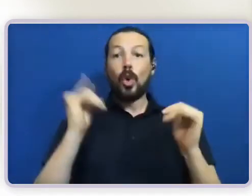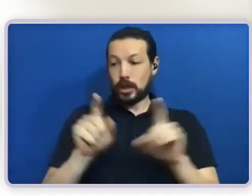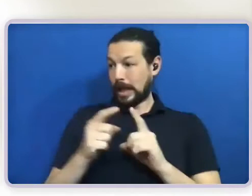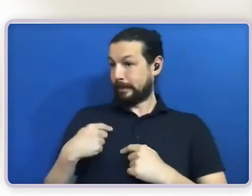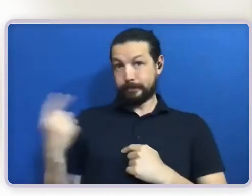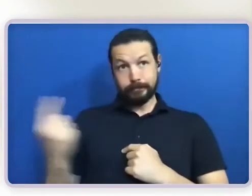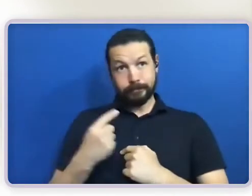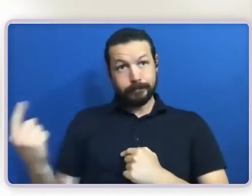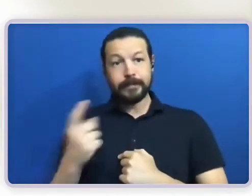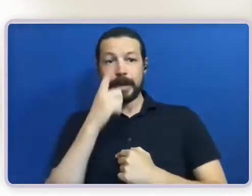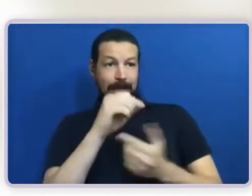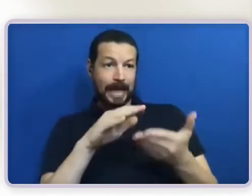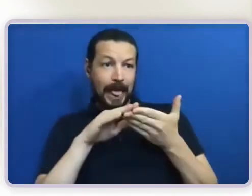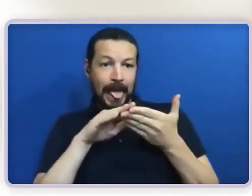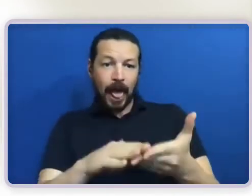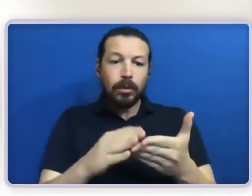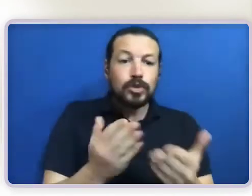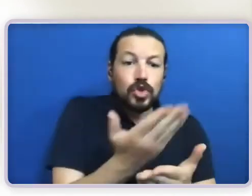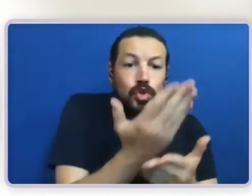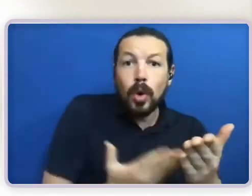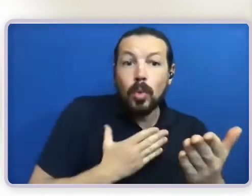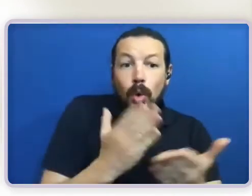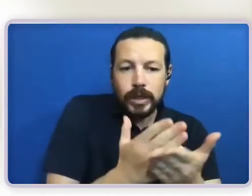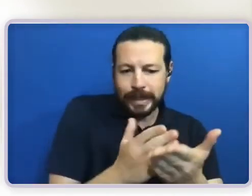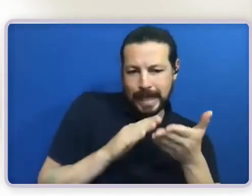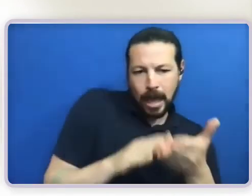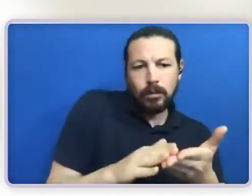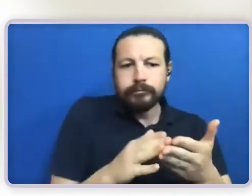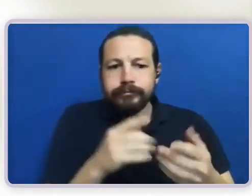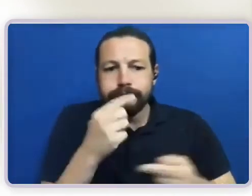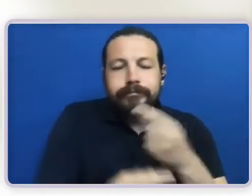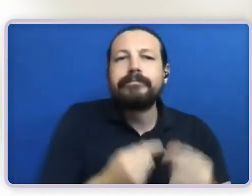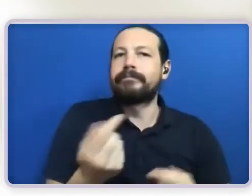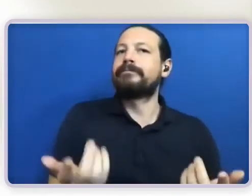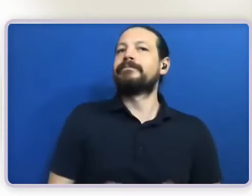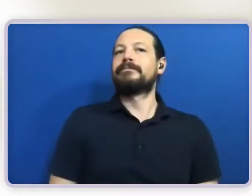people to share their stories with the Disability Royal Commission.